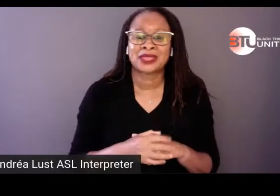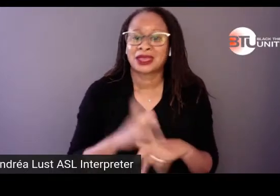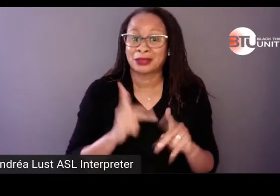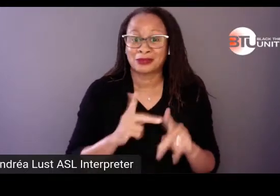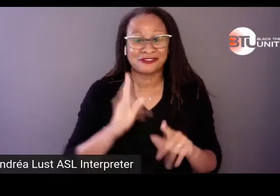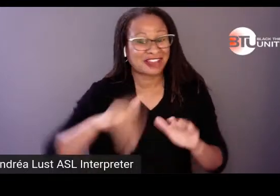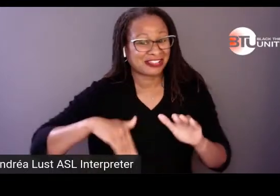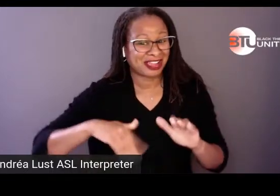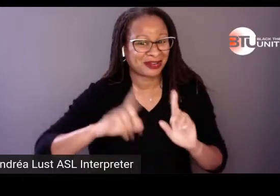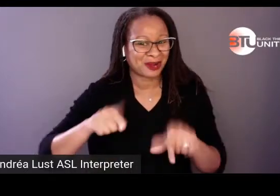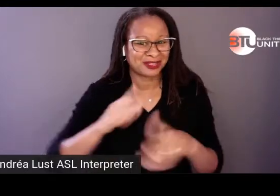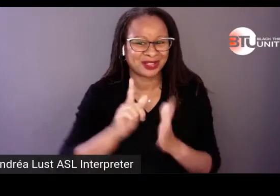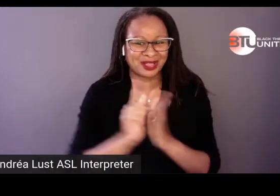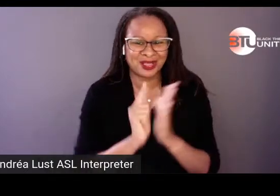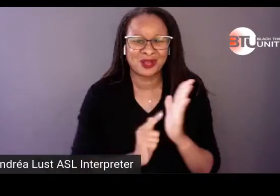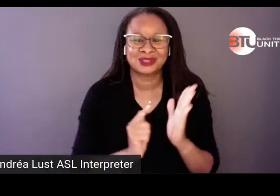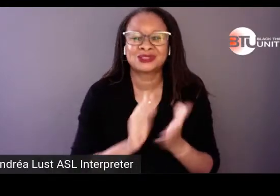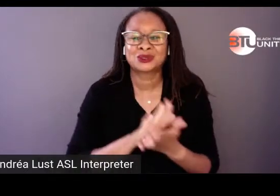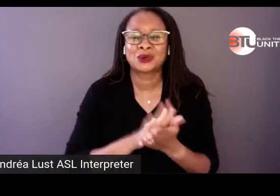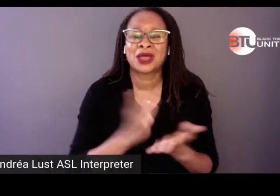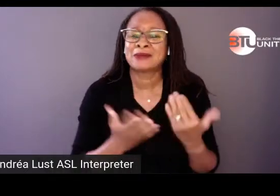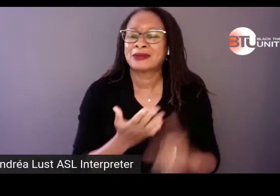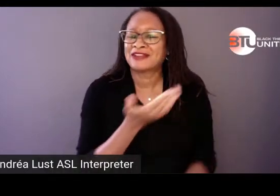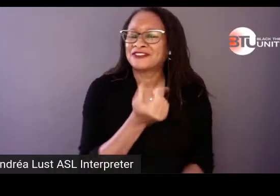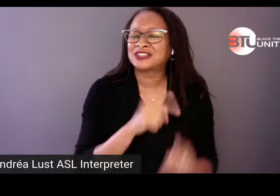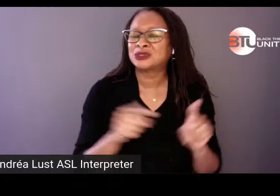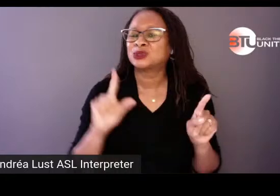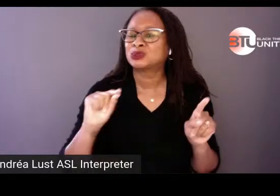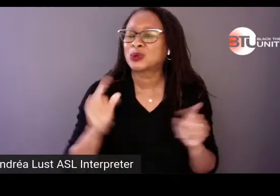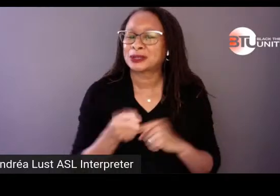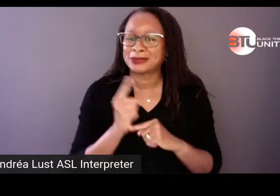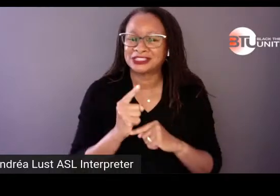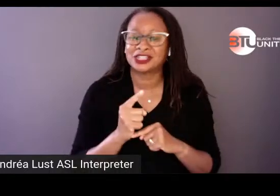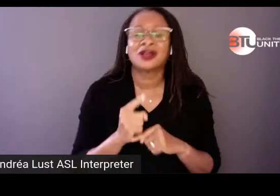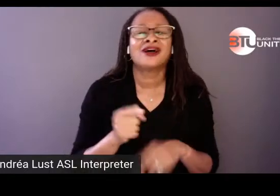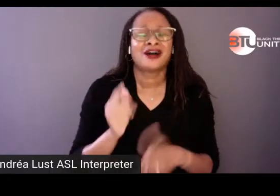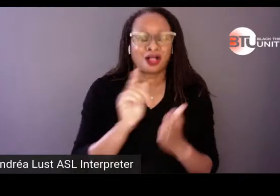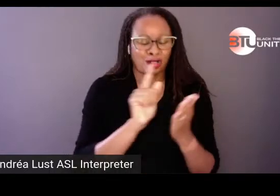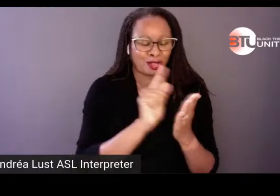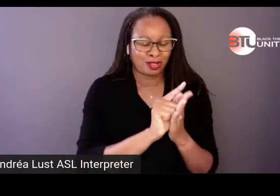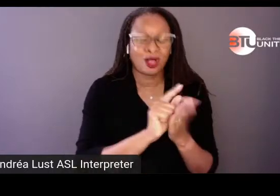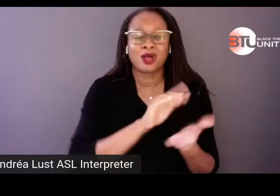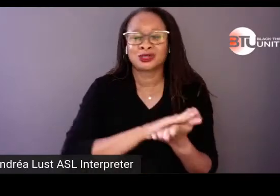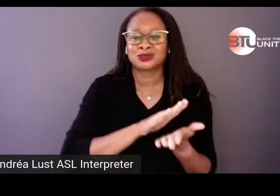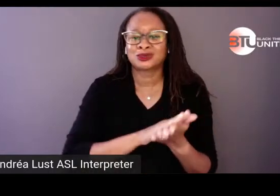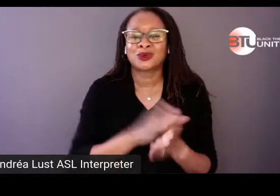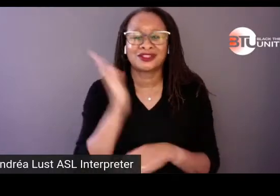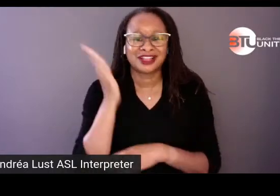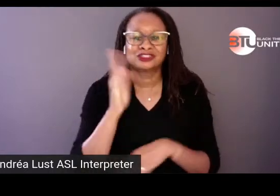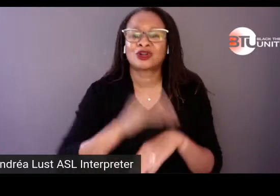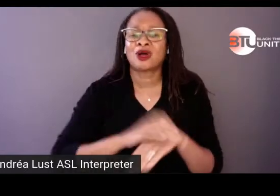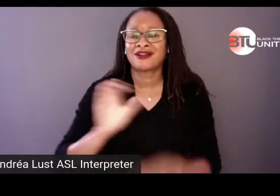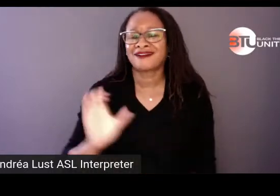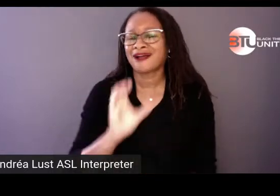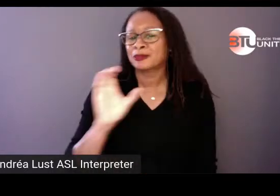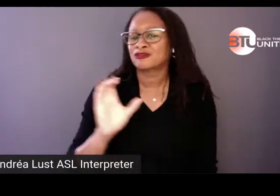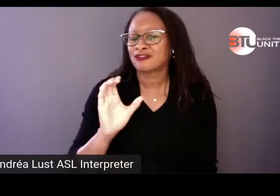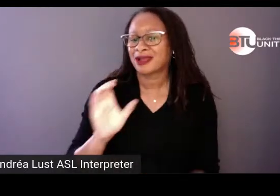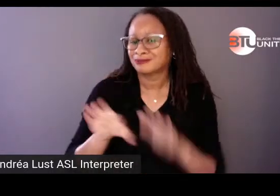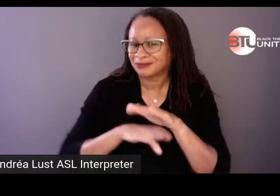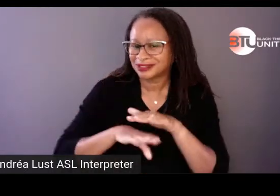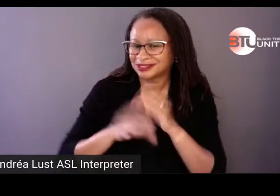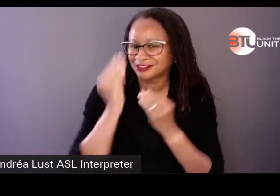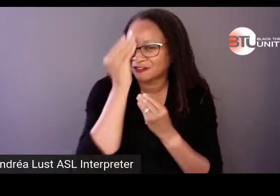school, giving you maybe a 15 to 20 minute law school lecture on copyright basics. The